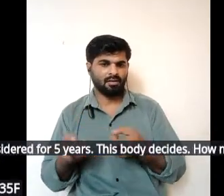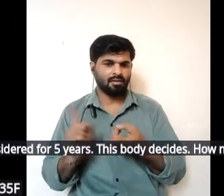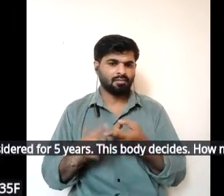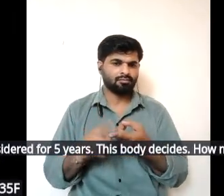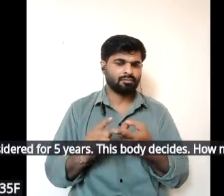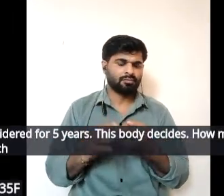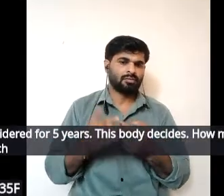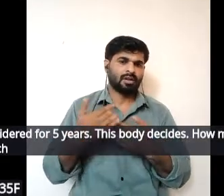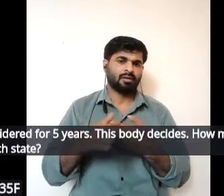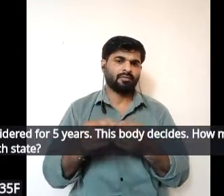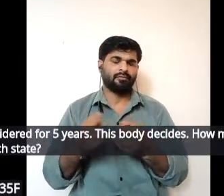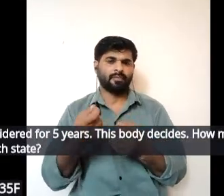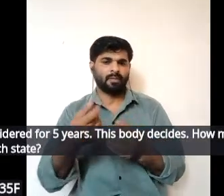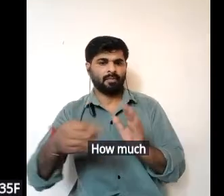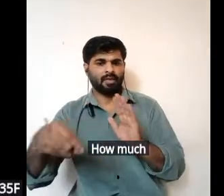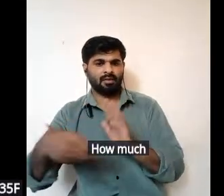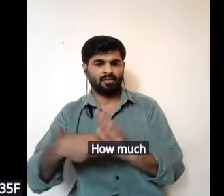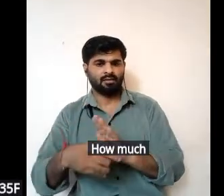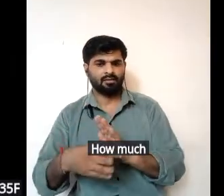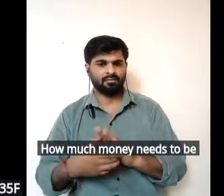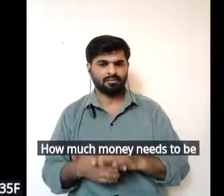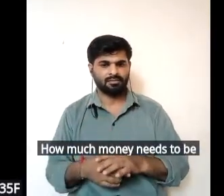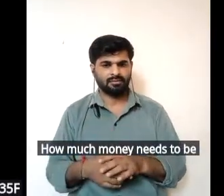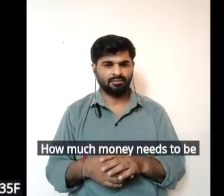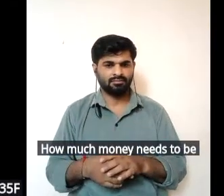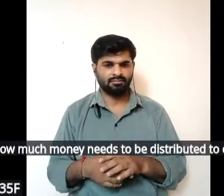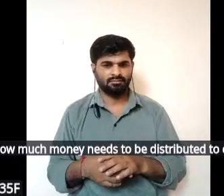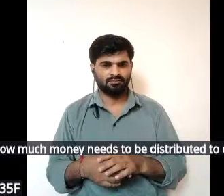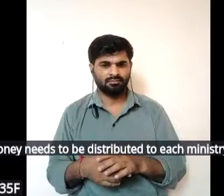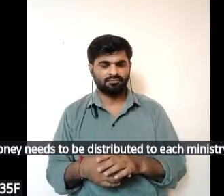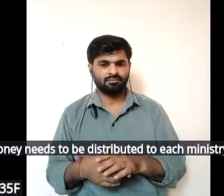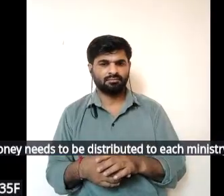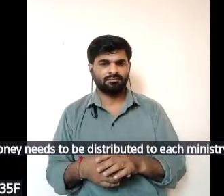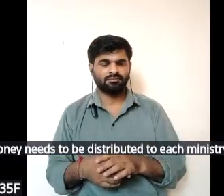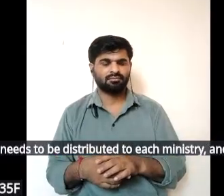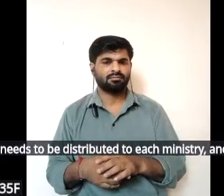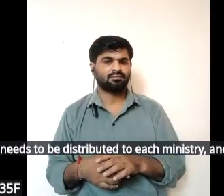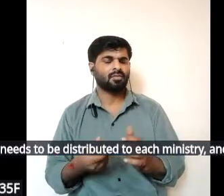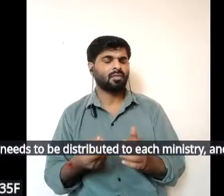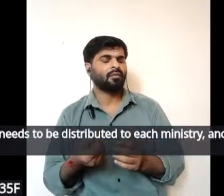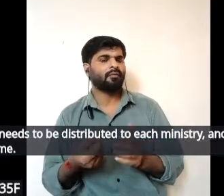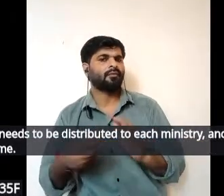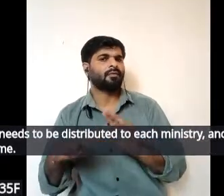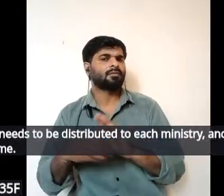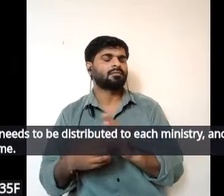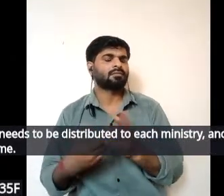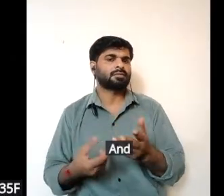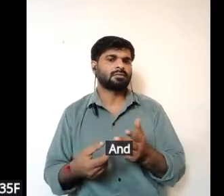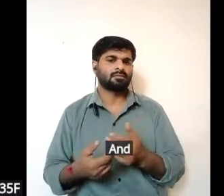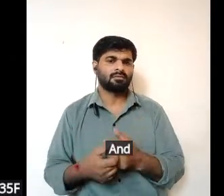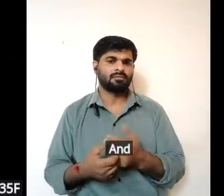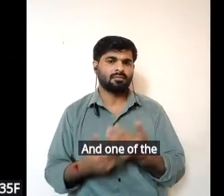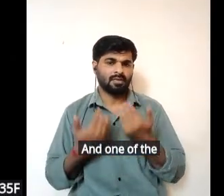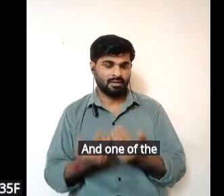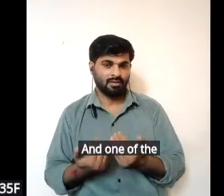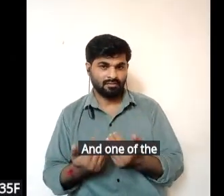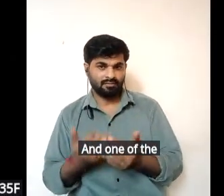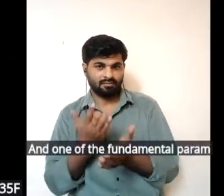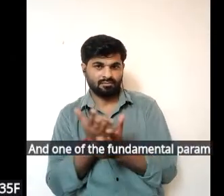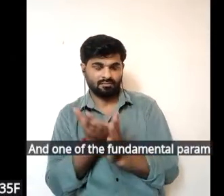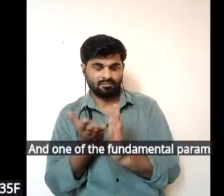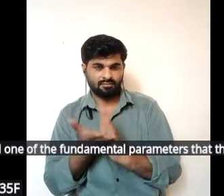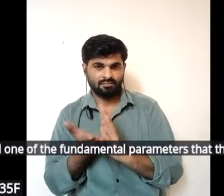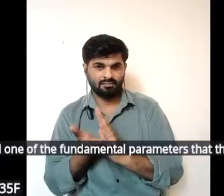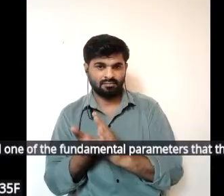to each state, how much money is to be distributed to each ministry, and how much money is to go to each scheme. And one of the fundamental parameter that they use